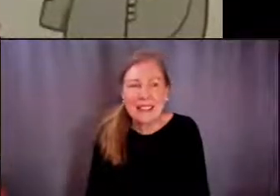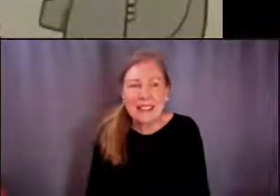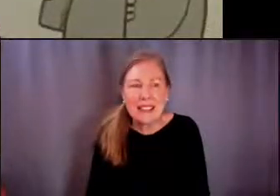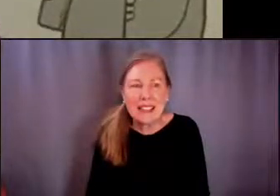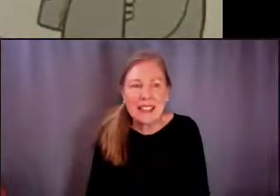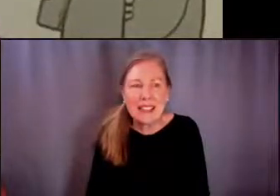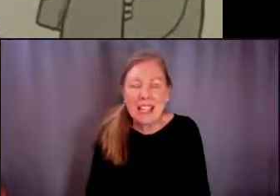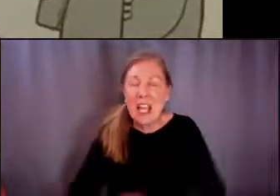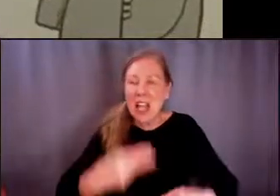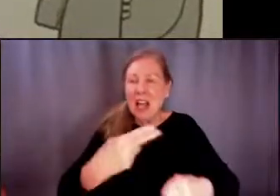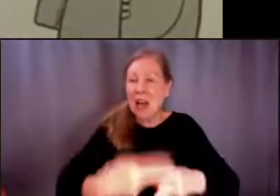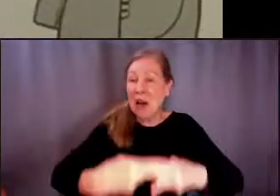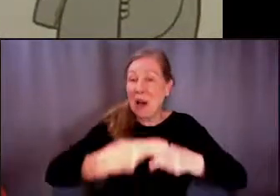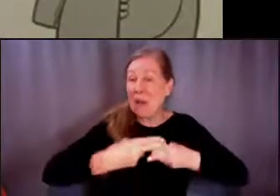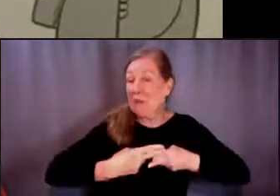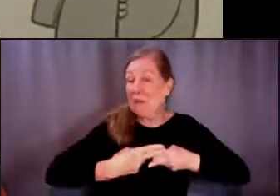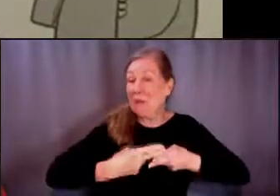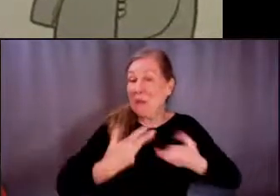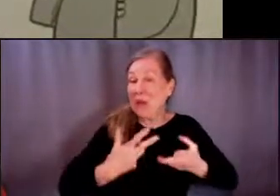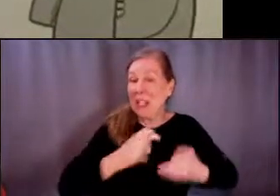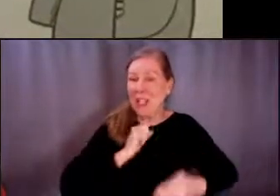me Super Pig.